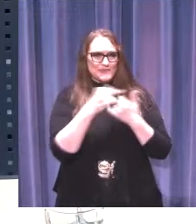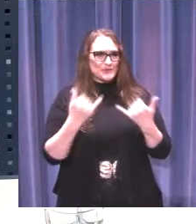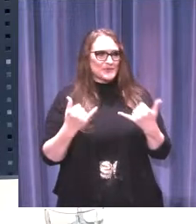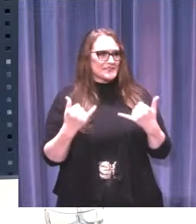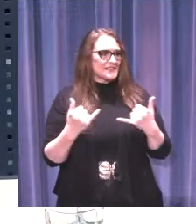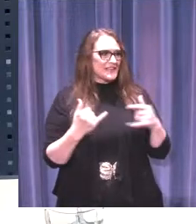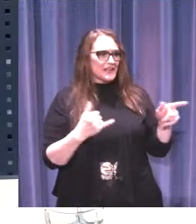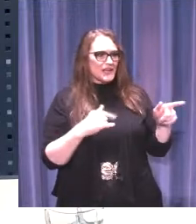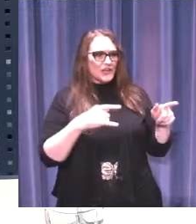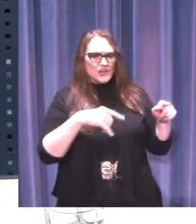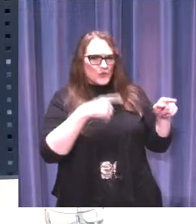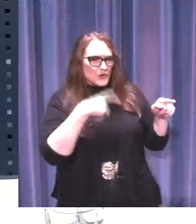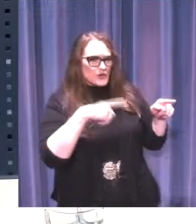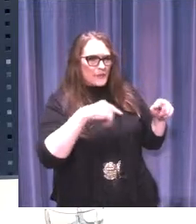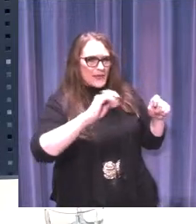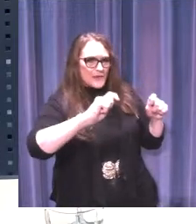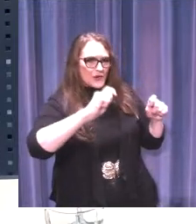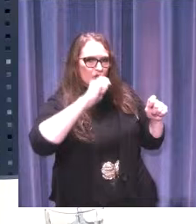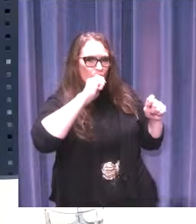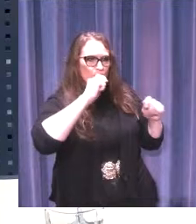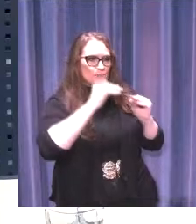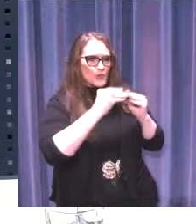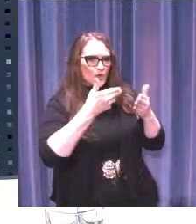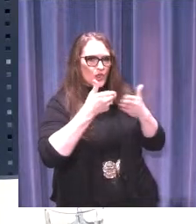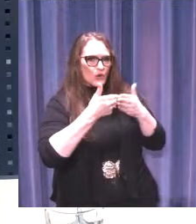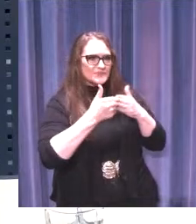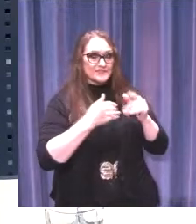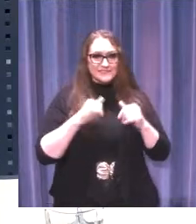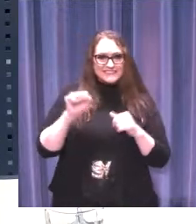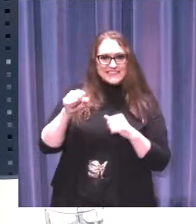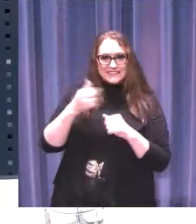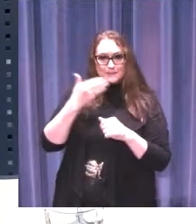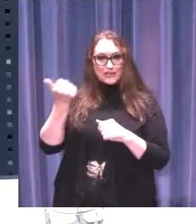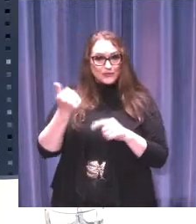Could you move the microphone closer to you? yes. Is that better?